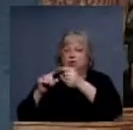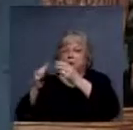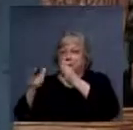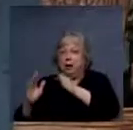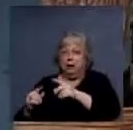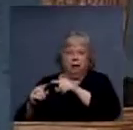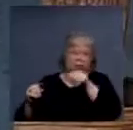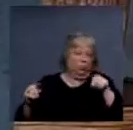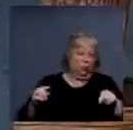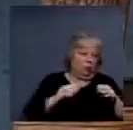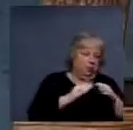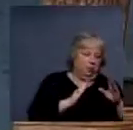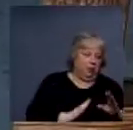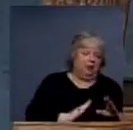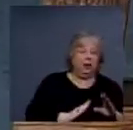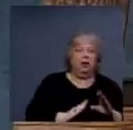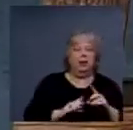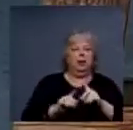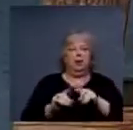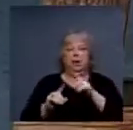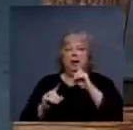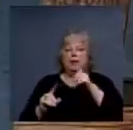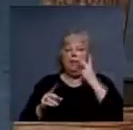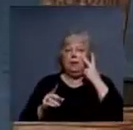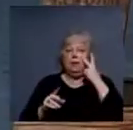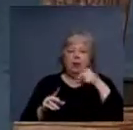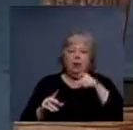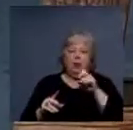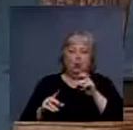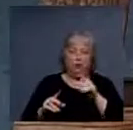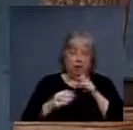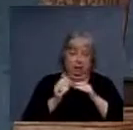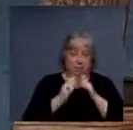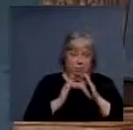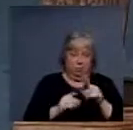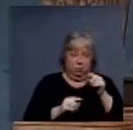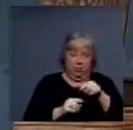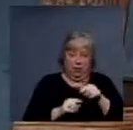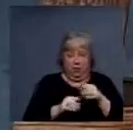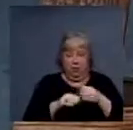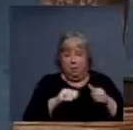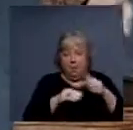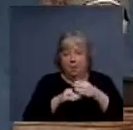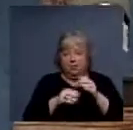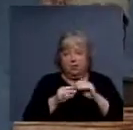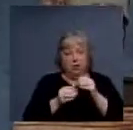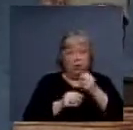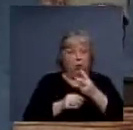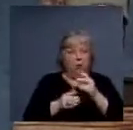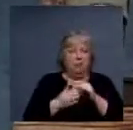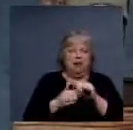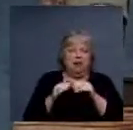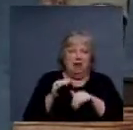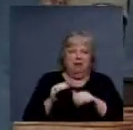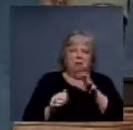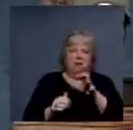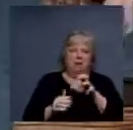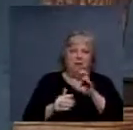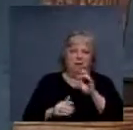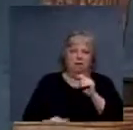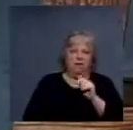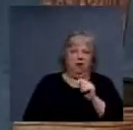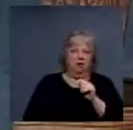building. And from the building that's marked POD to the building that's right there above item 12, that's actually less than 500